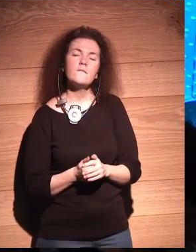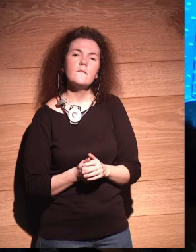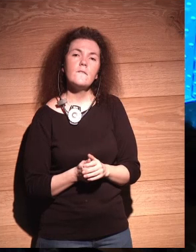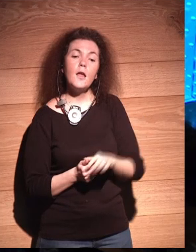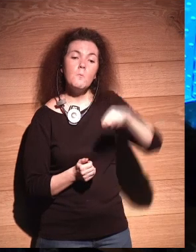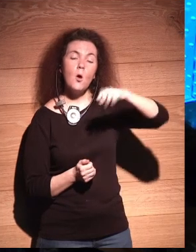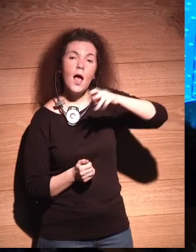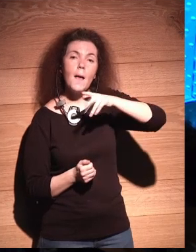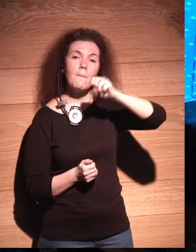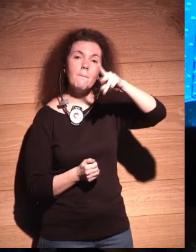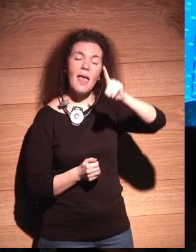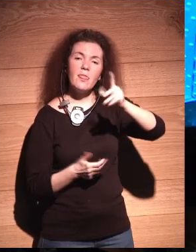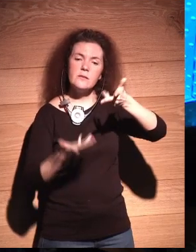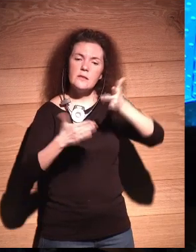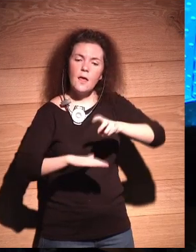he also,